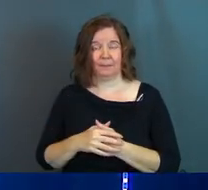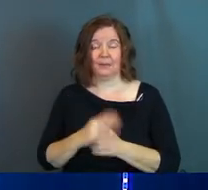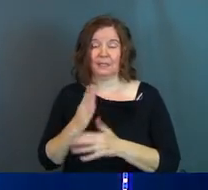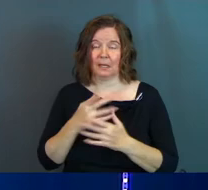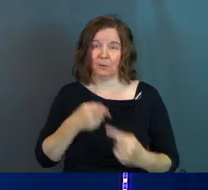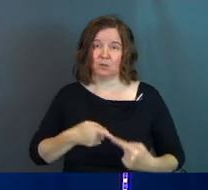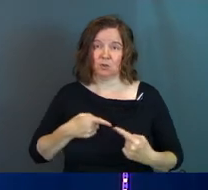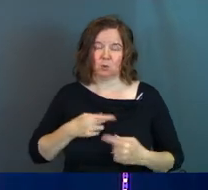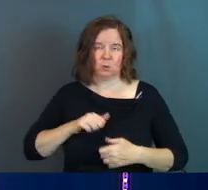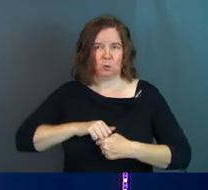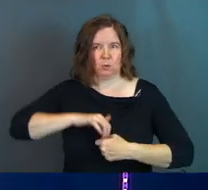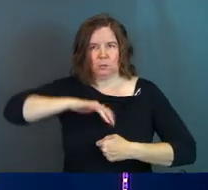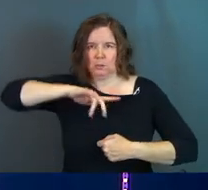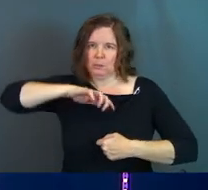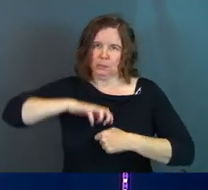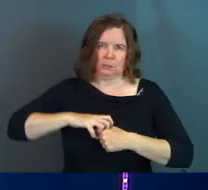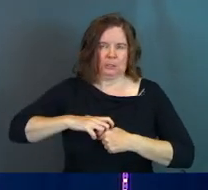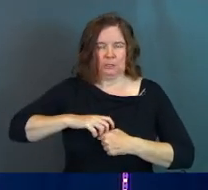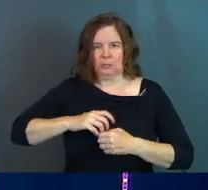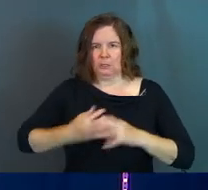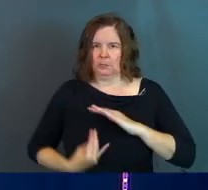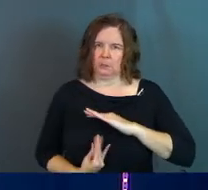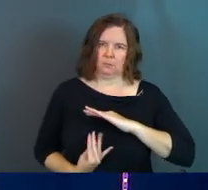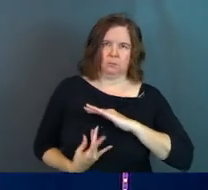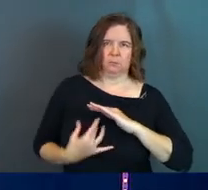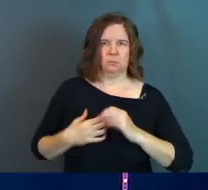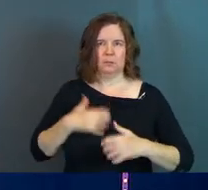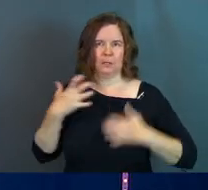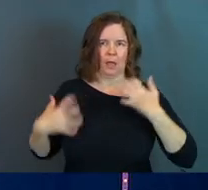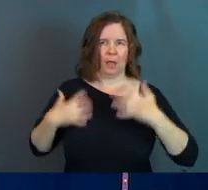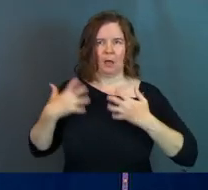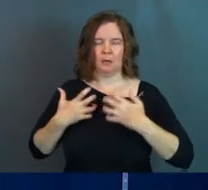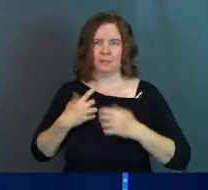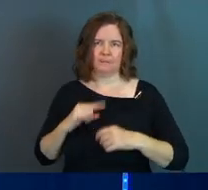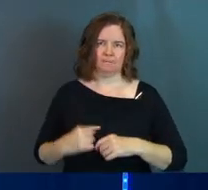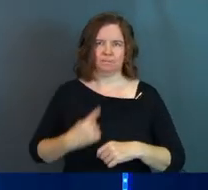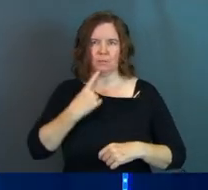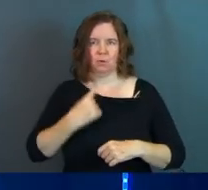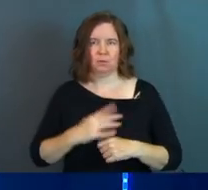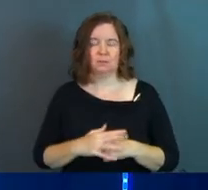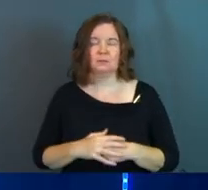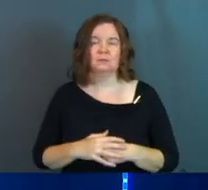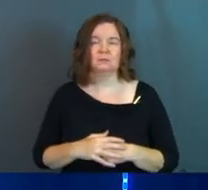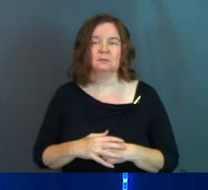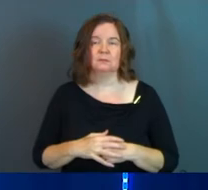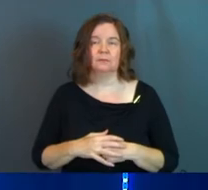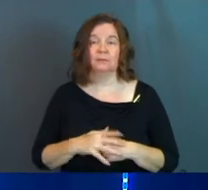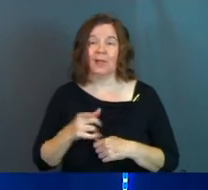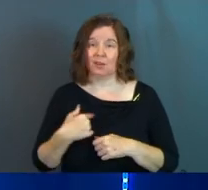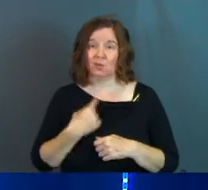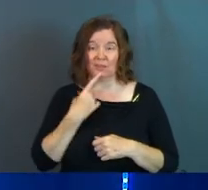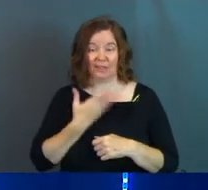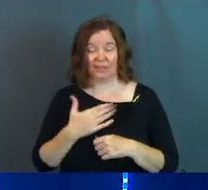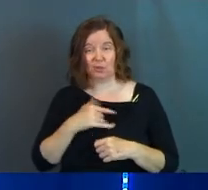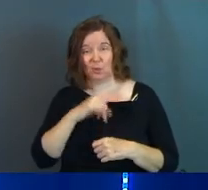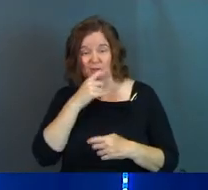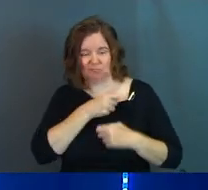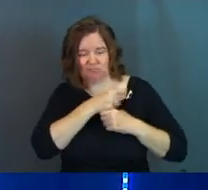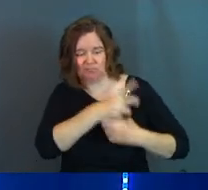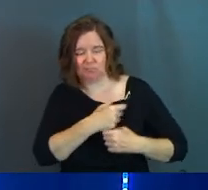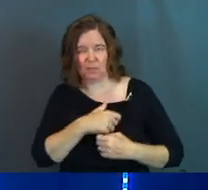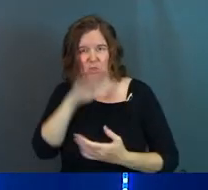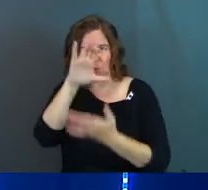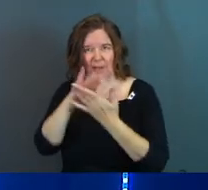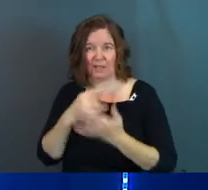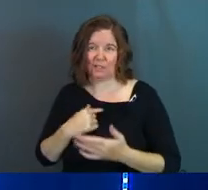Some of you struggle with rage and temper and anger and bitterness. And and you've said things to your kids and to your